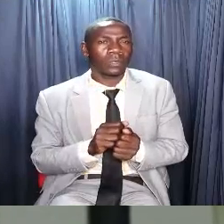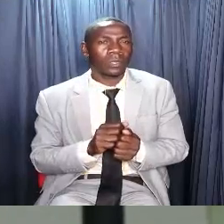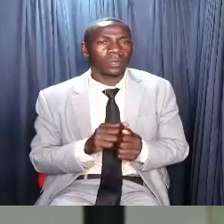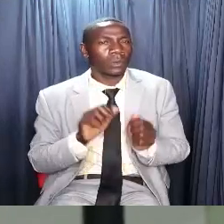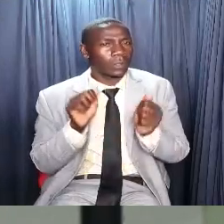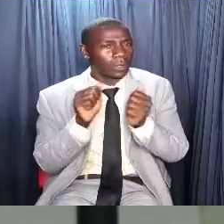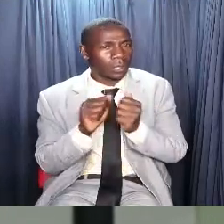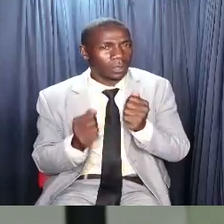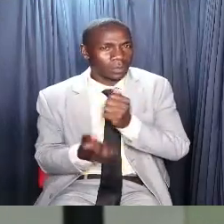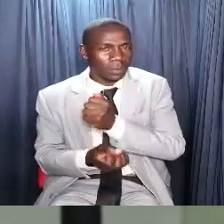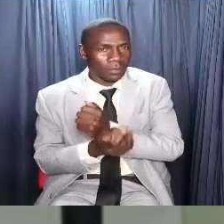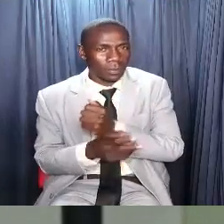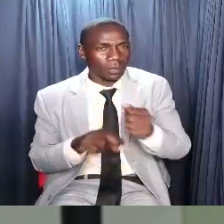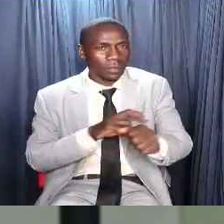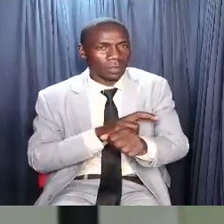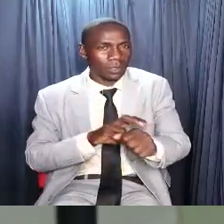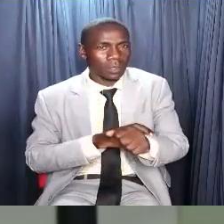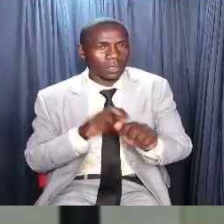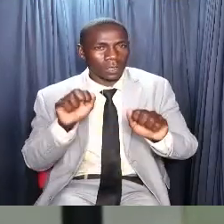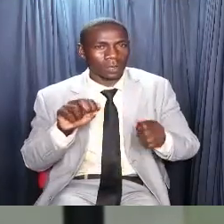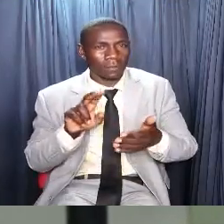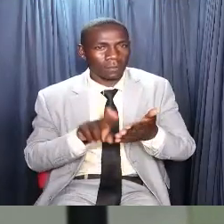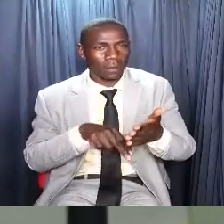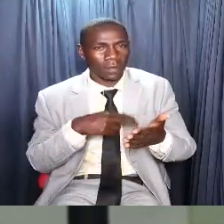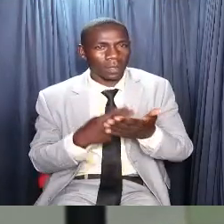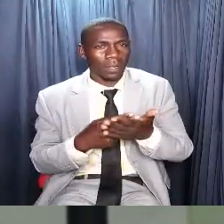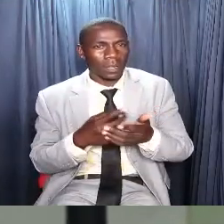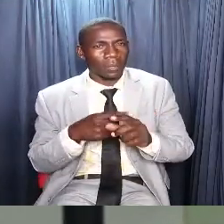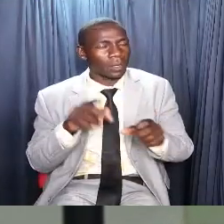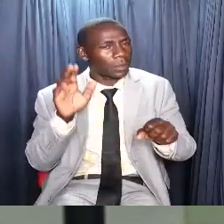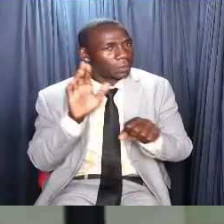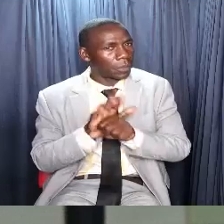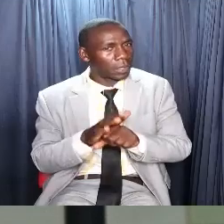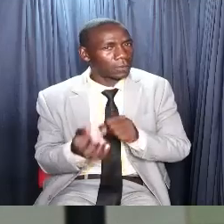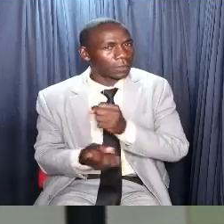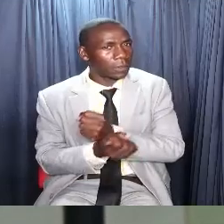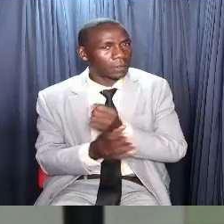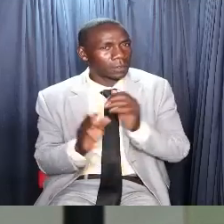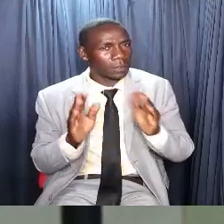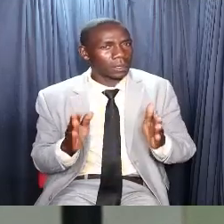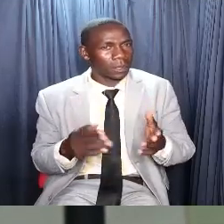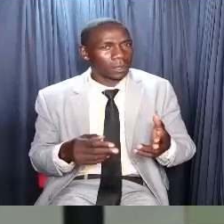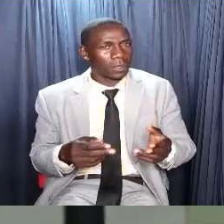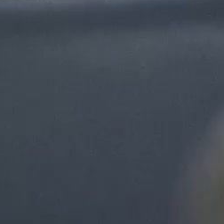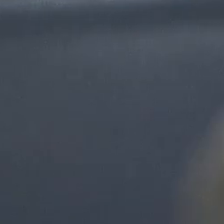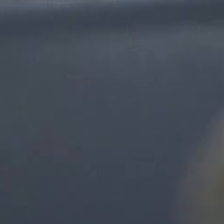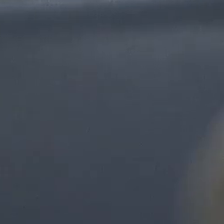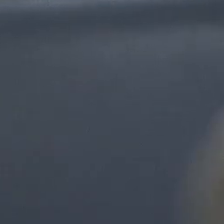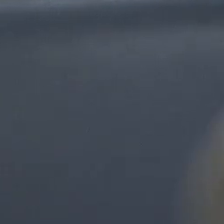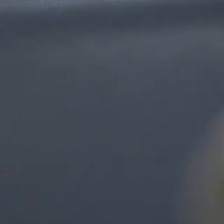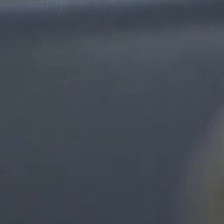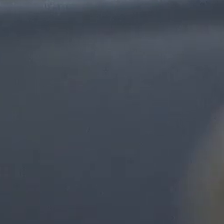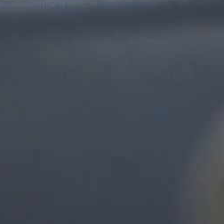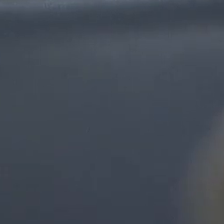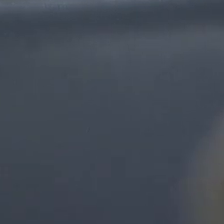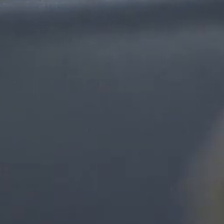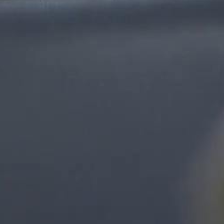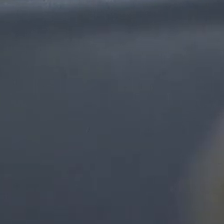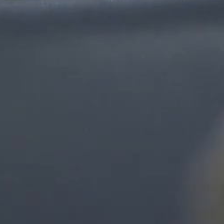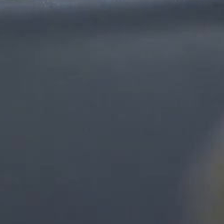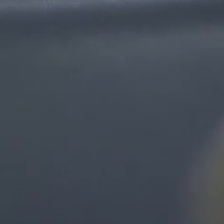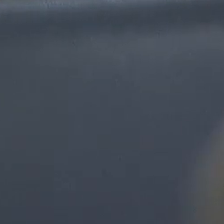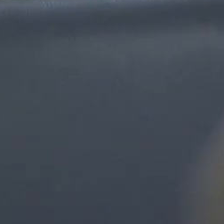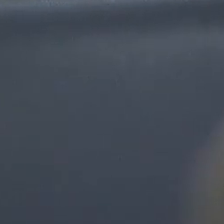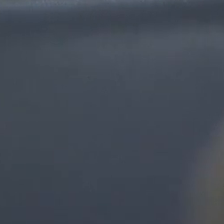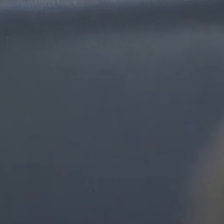Pasipo mashauri taifa huanguka, bali kwa wingi wa washauri huja wokovu. Where no counsel is,